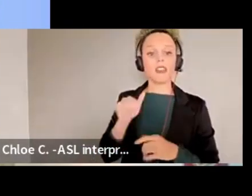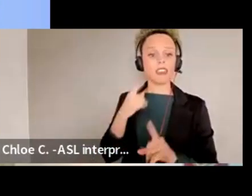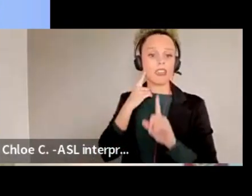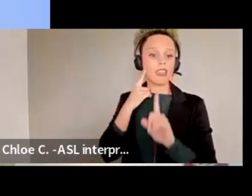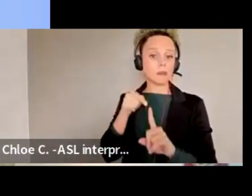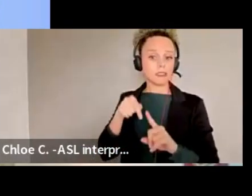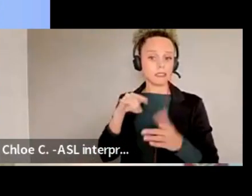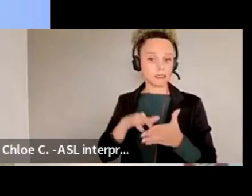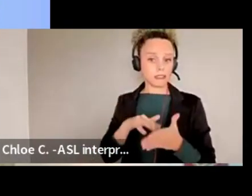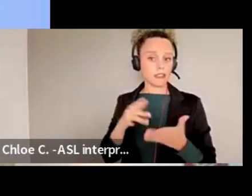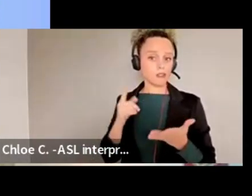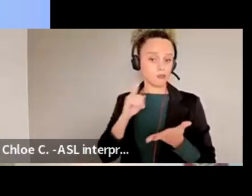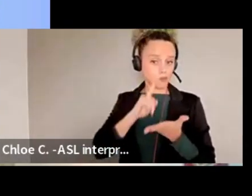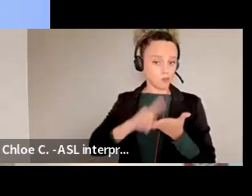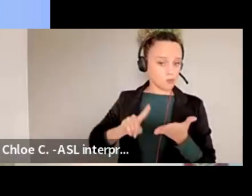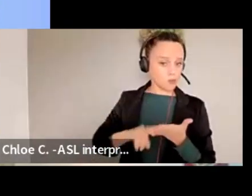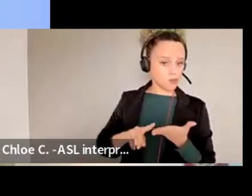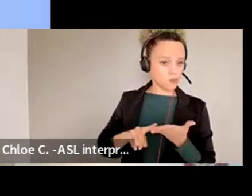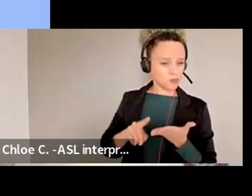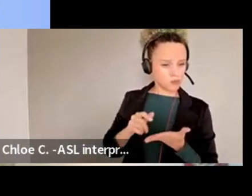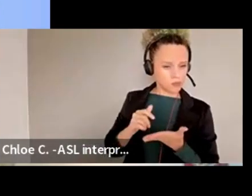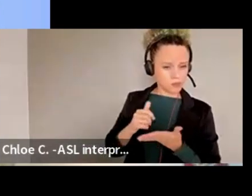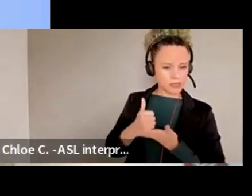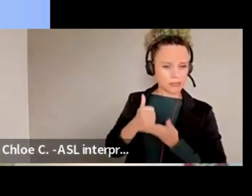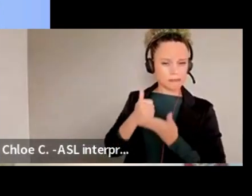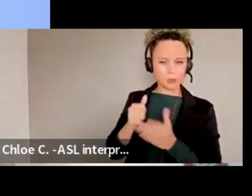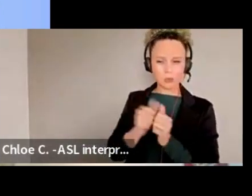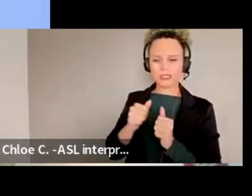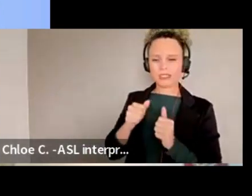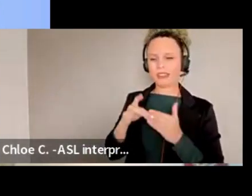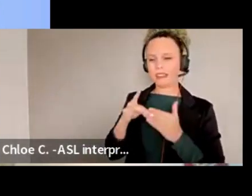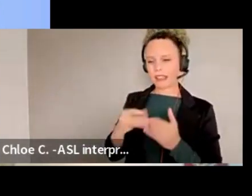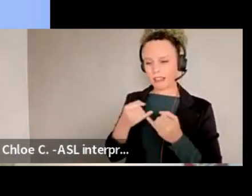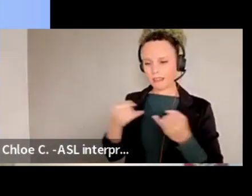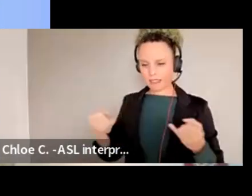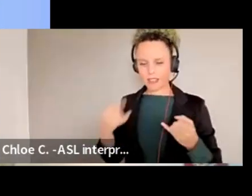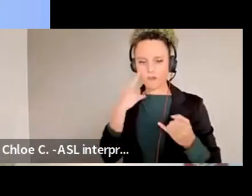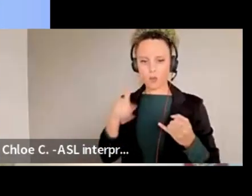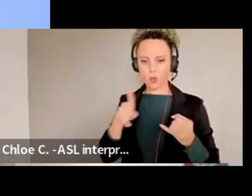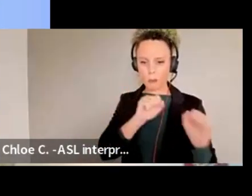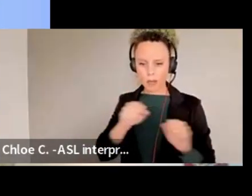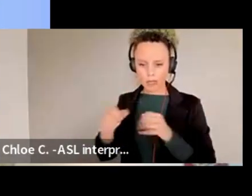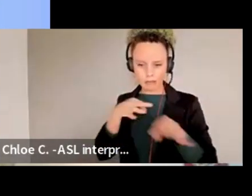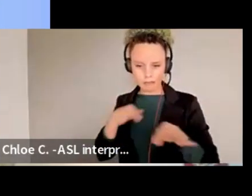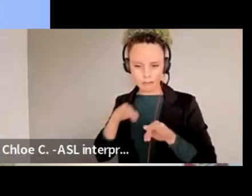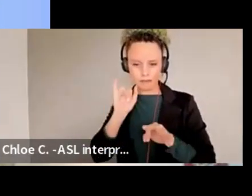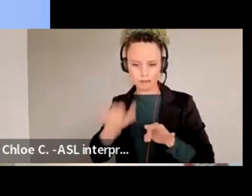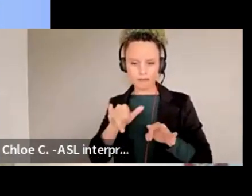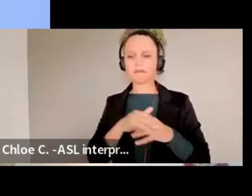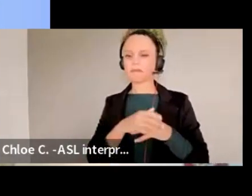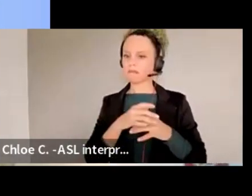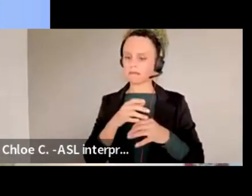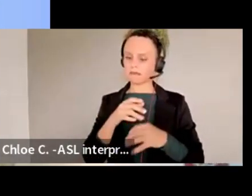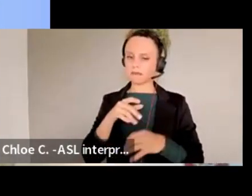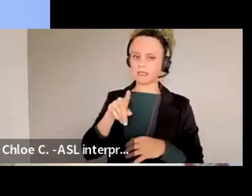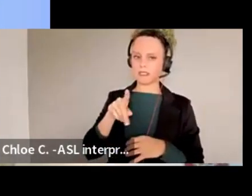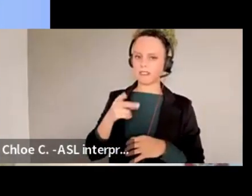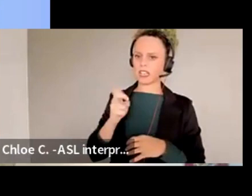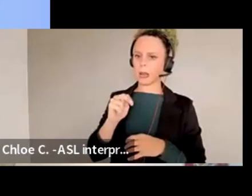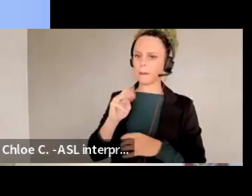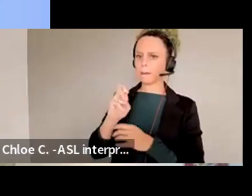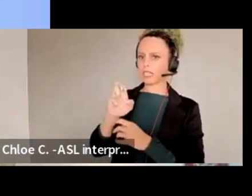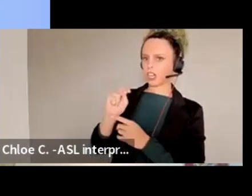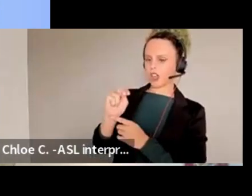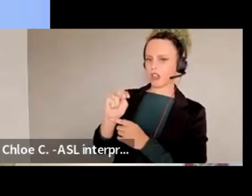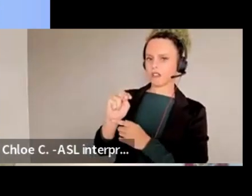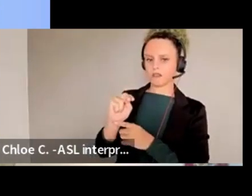an effective clinical intervention. The aim of this study is to provide clinicians with a guideline regarding food